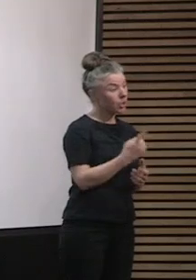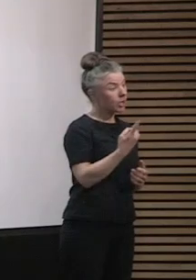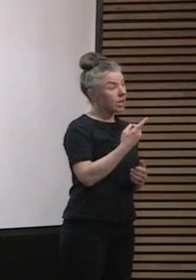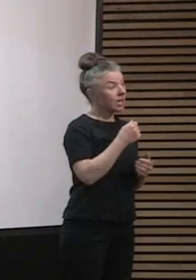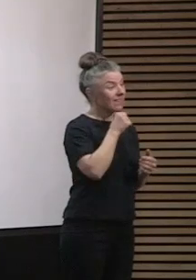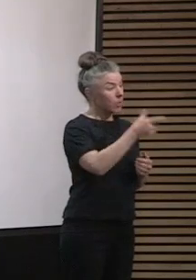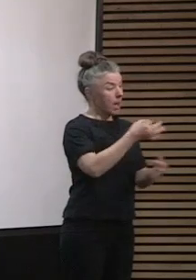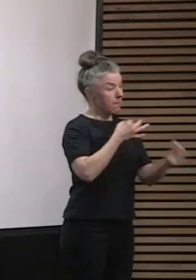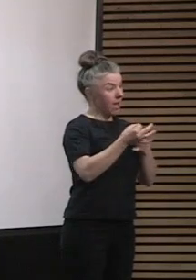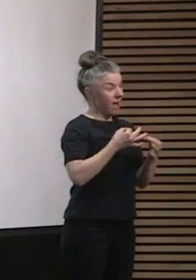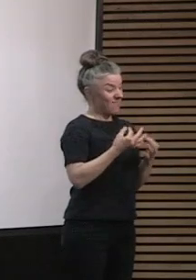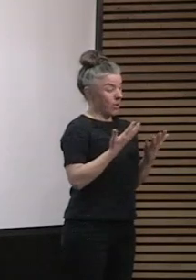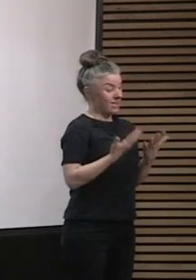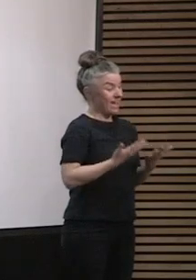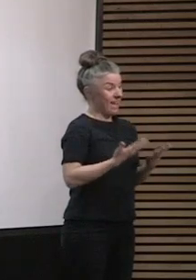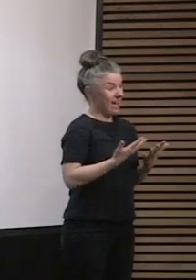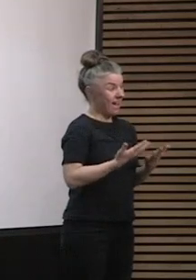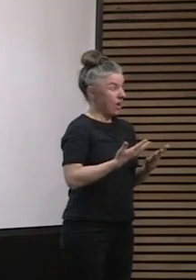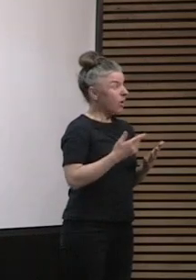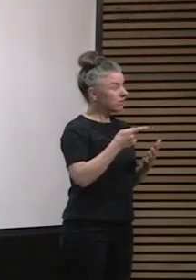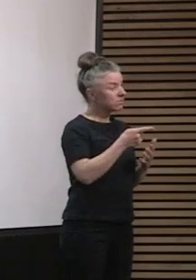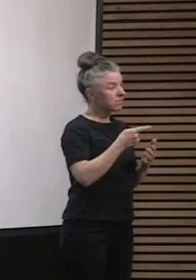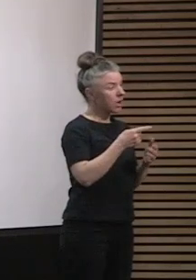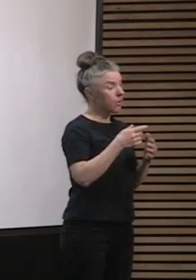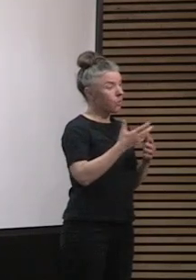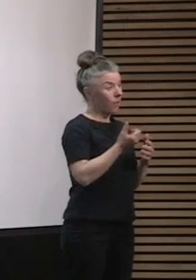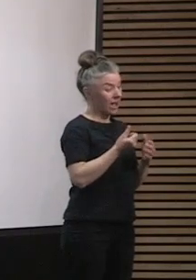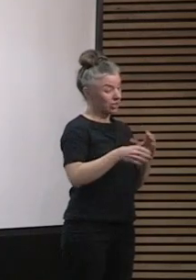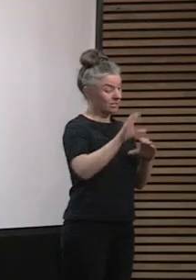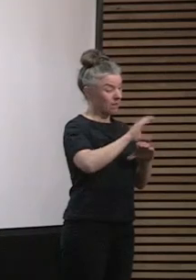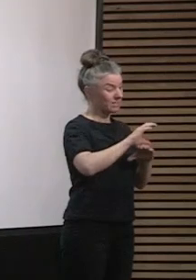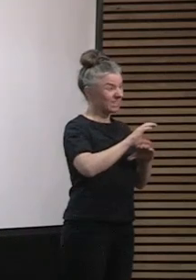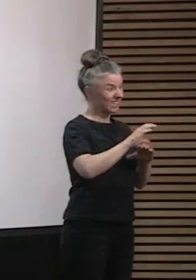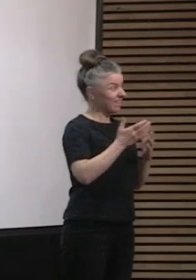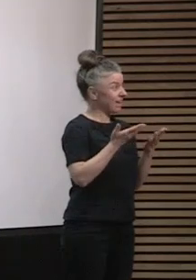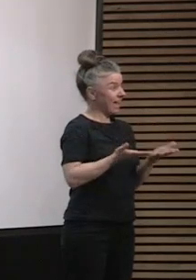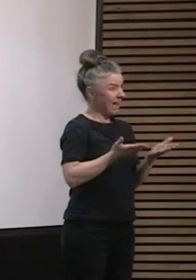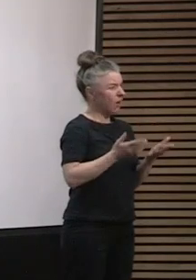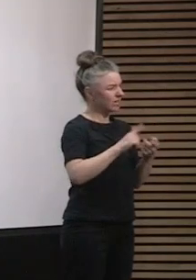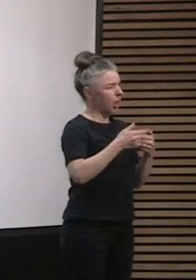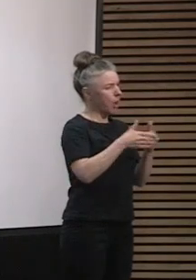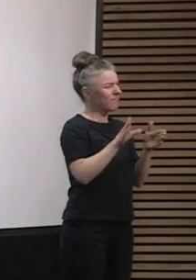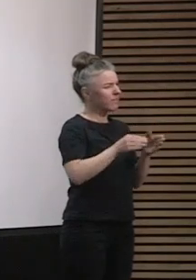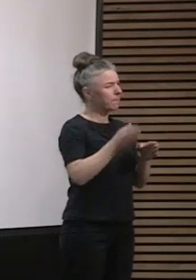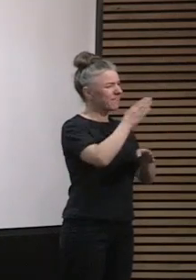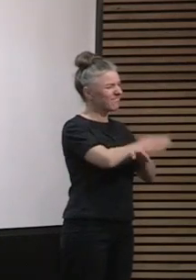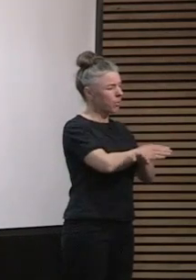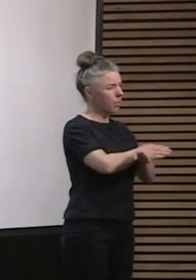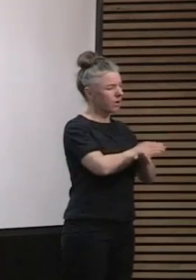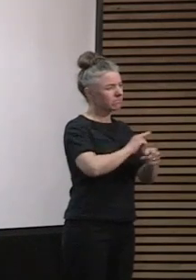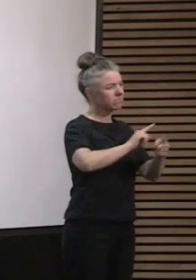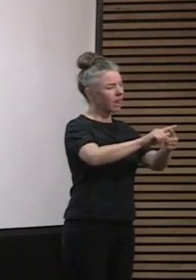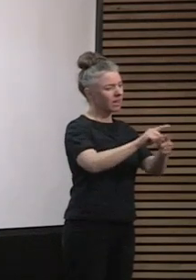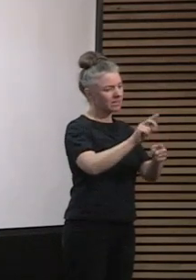current wage subsidy extension are still open and expire on the 1st of September. I encourage all businesses to